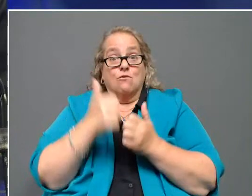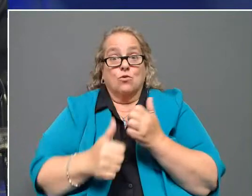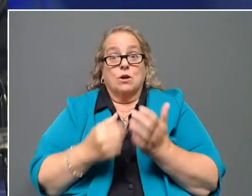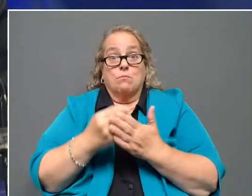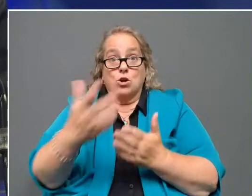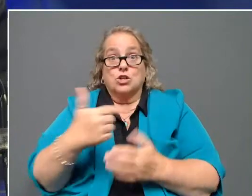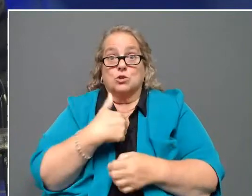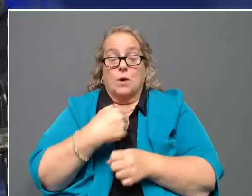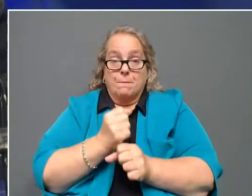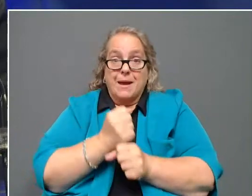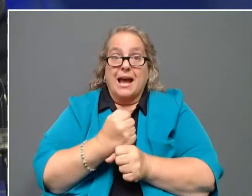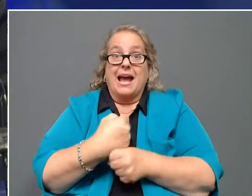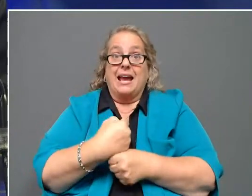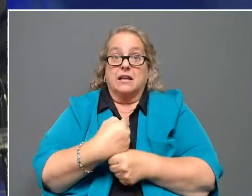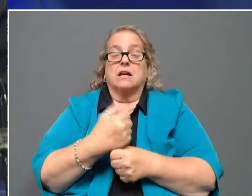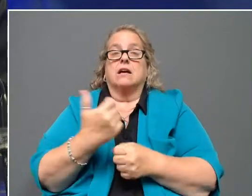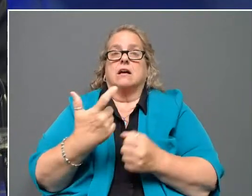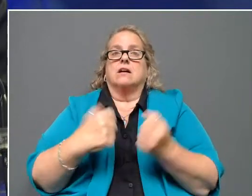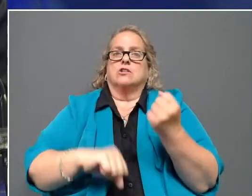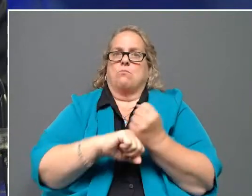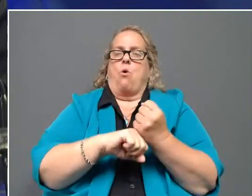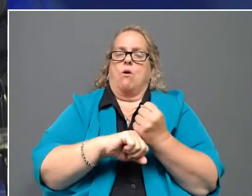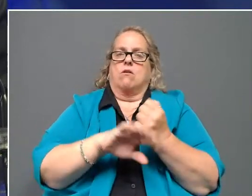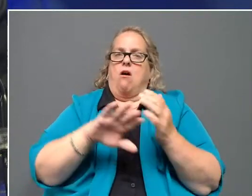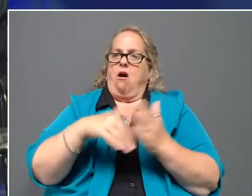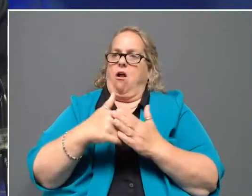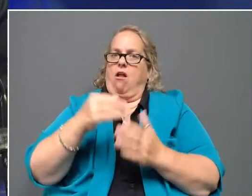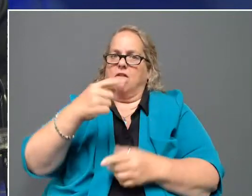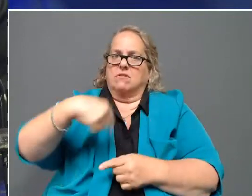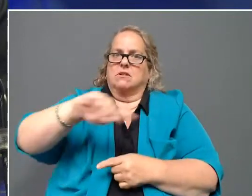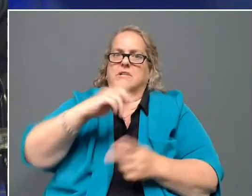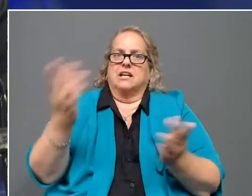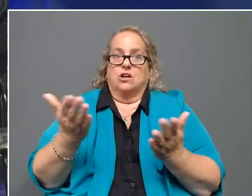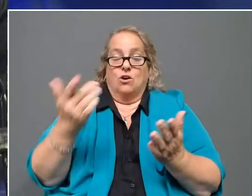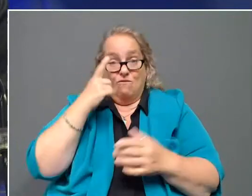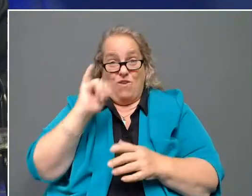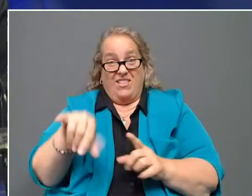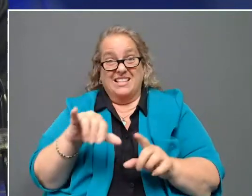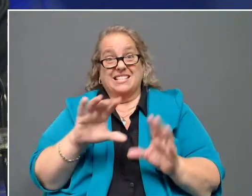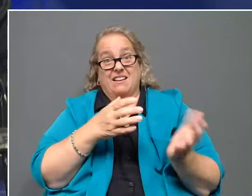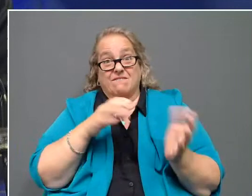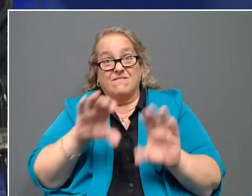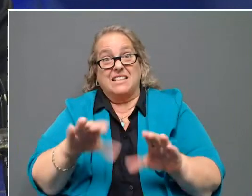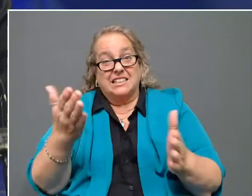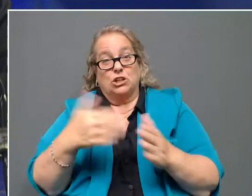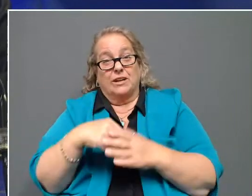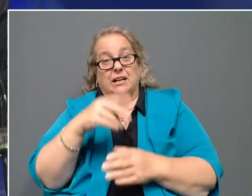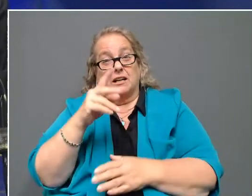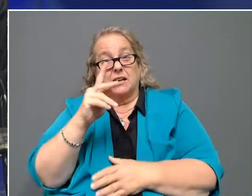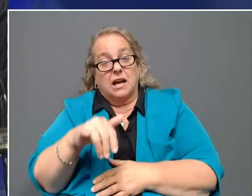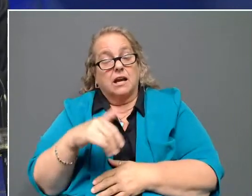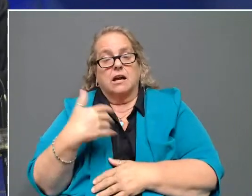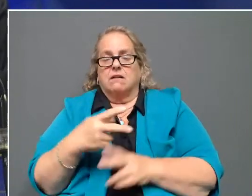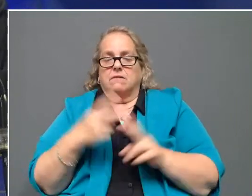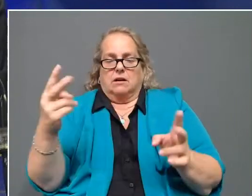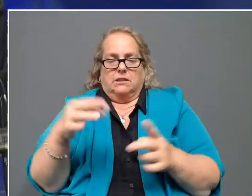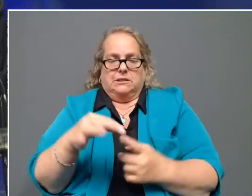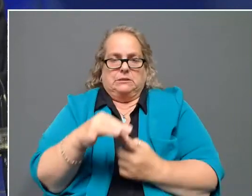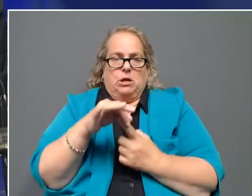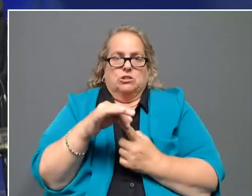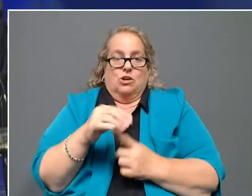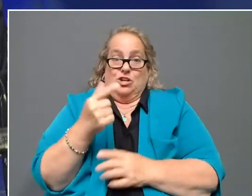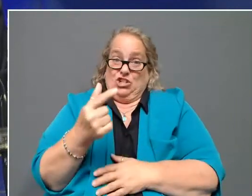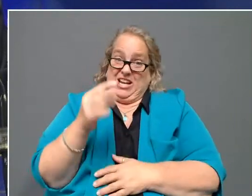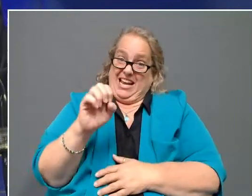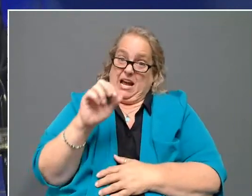for this investment to be made here is really special. GE Appliances has been an outstanding member